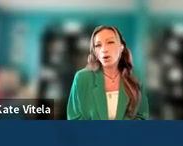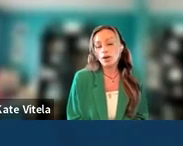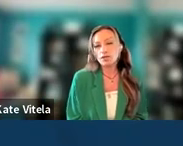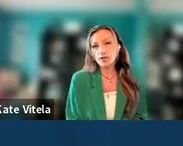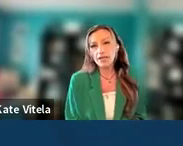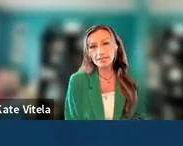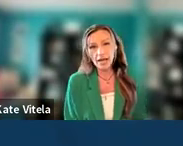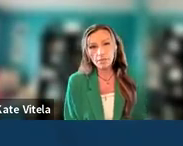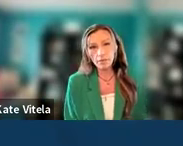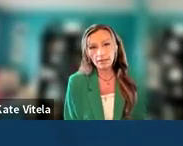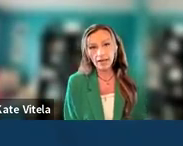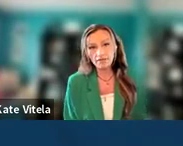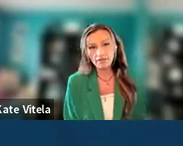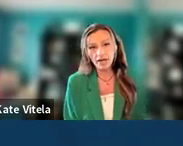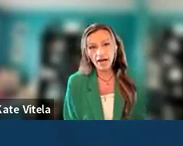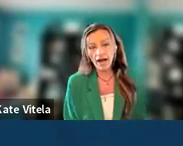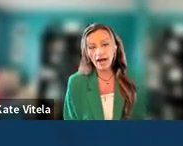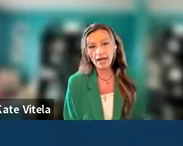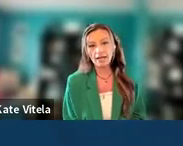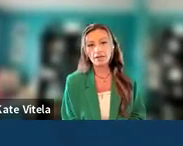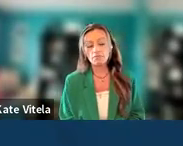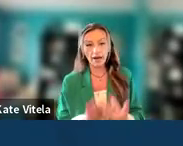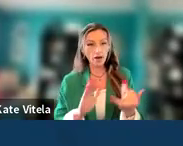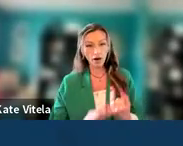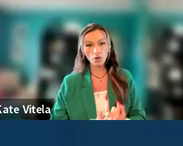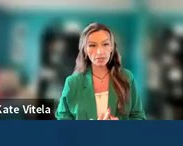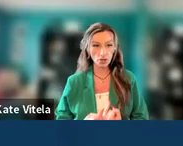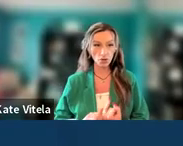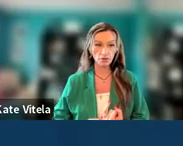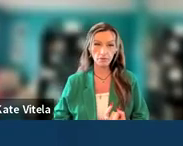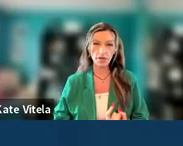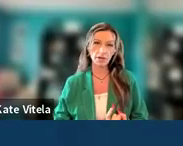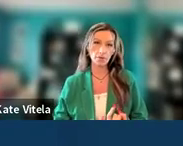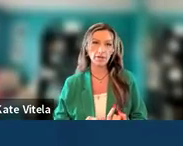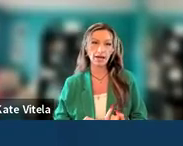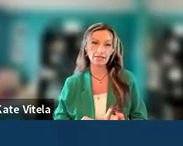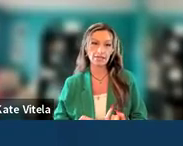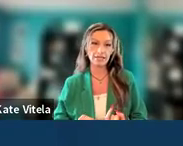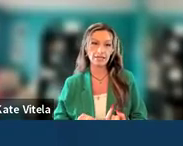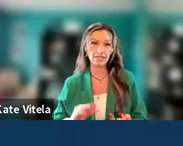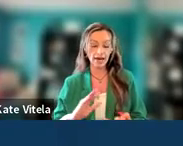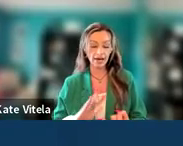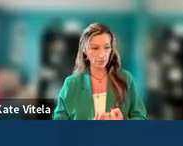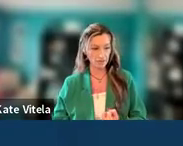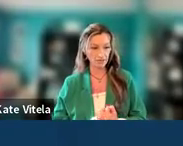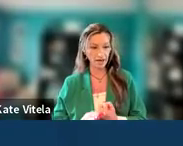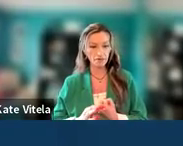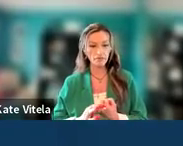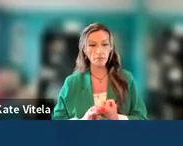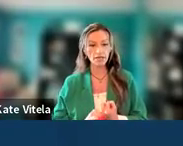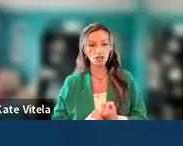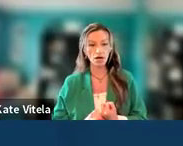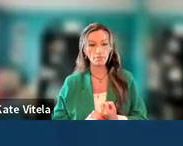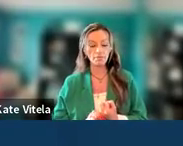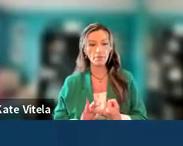So during that time in my life, my car was totaled from the automobile accident. I had been fired